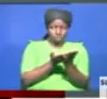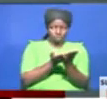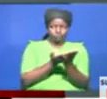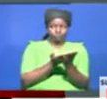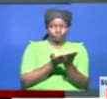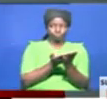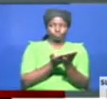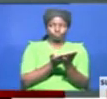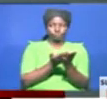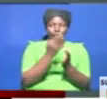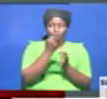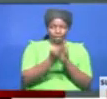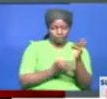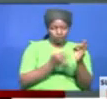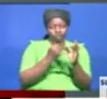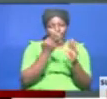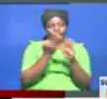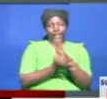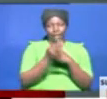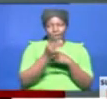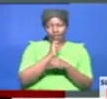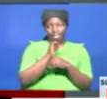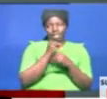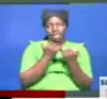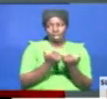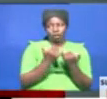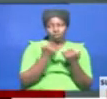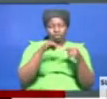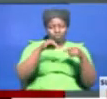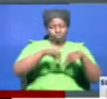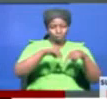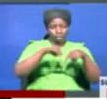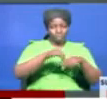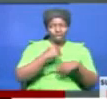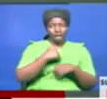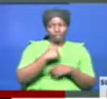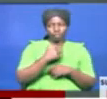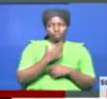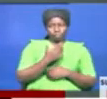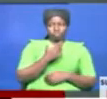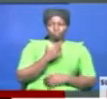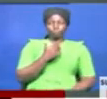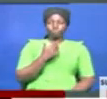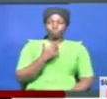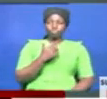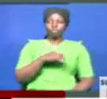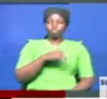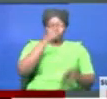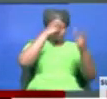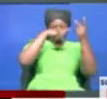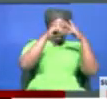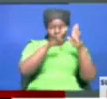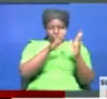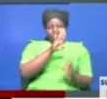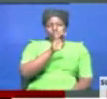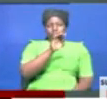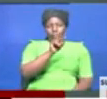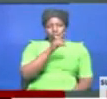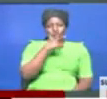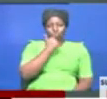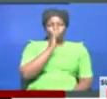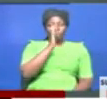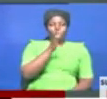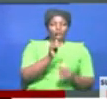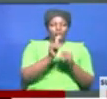concerned, if it is filed. Now, here in studio, I have none other than Professor Ben Sihanya, who is going to take us through